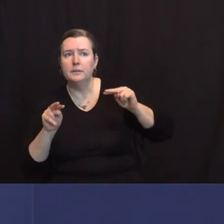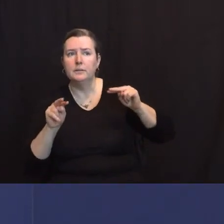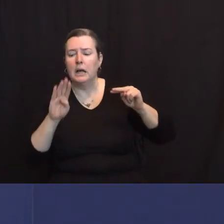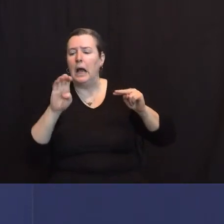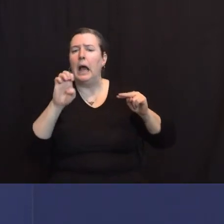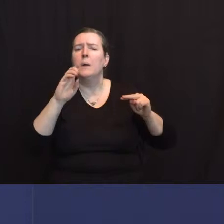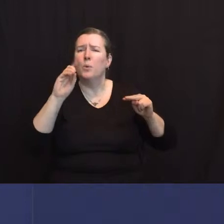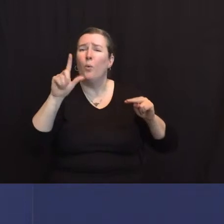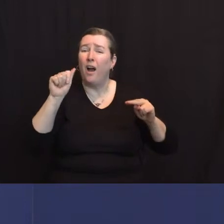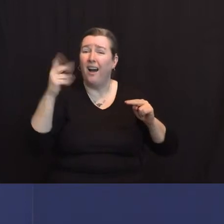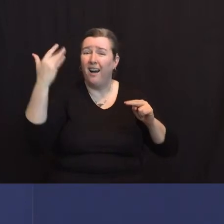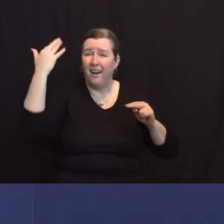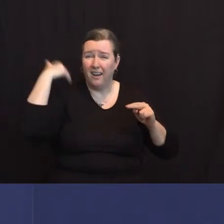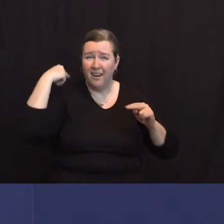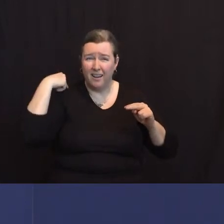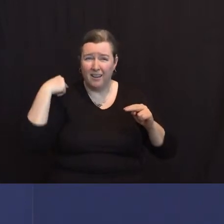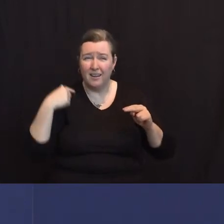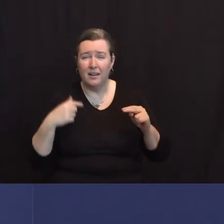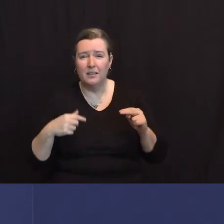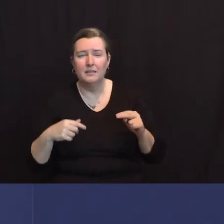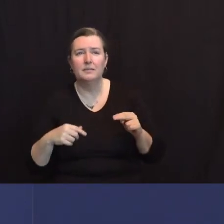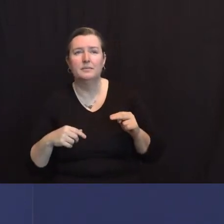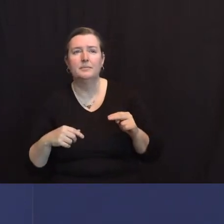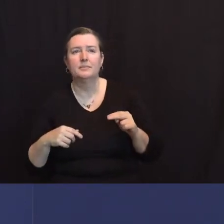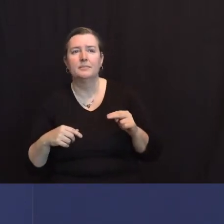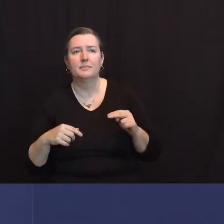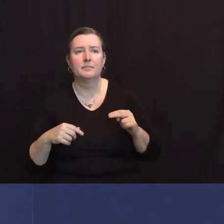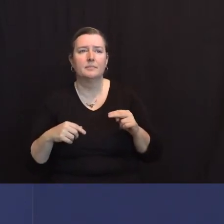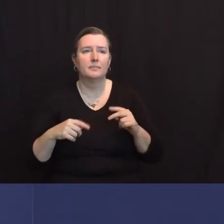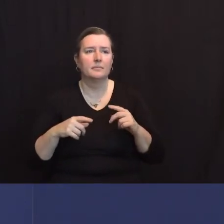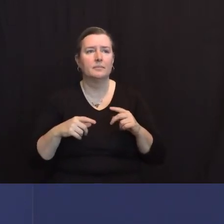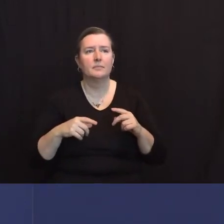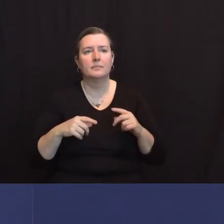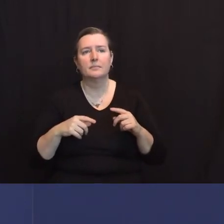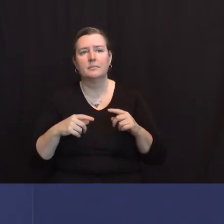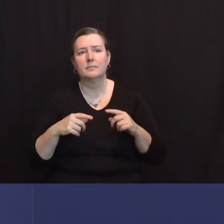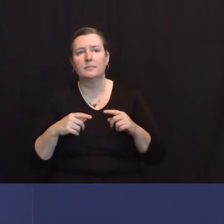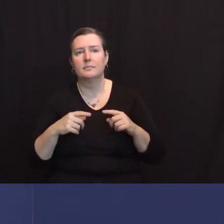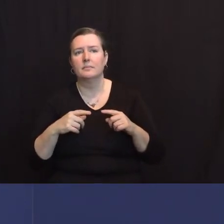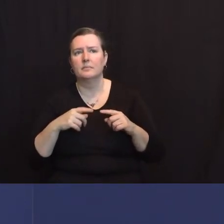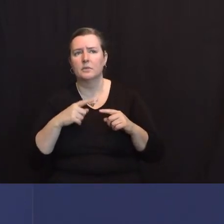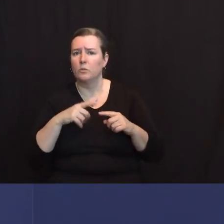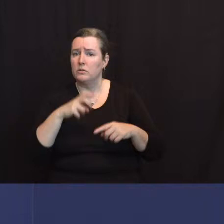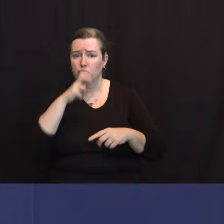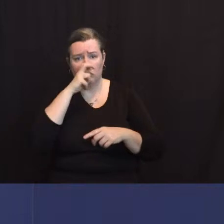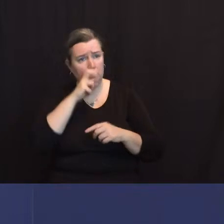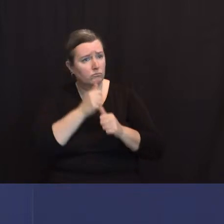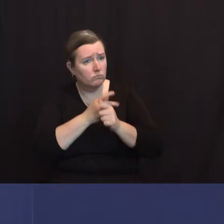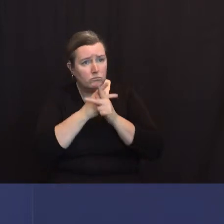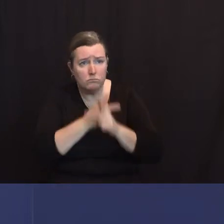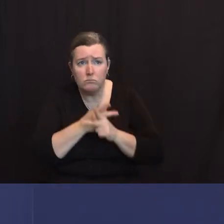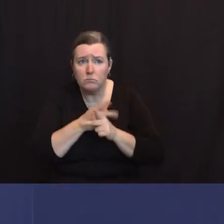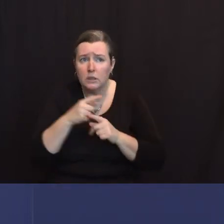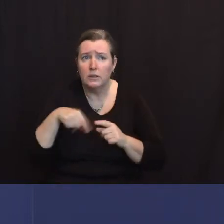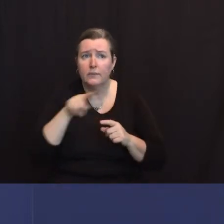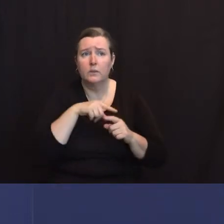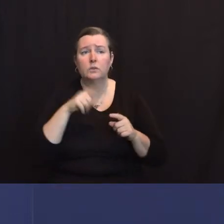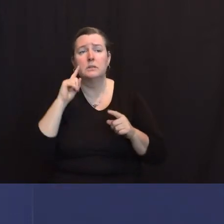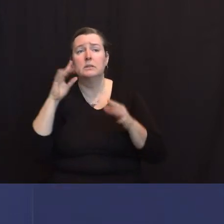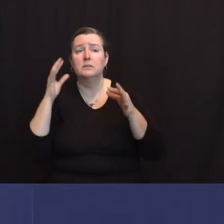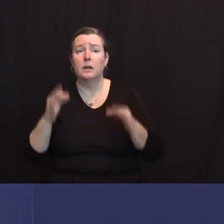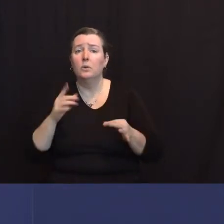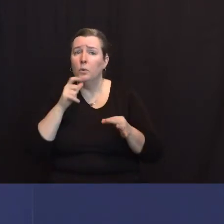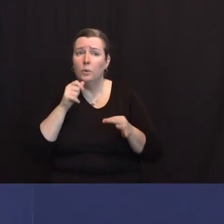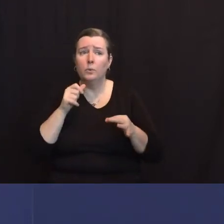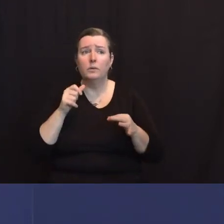DRC, and Guinea. And out of an abundance of caution, they have decided to direct all travelers to